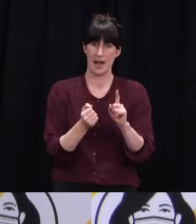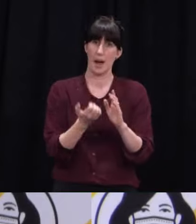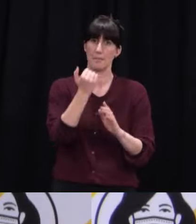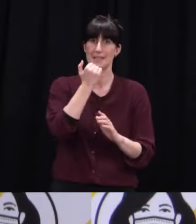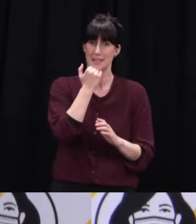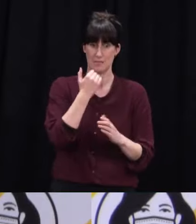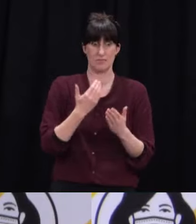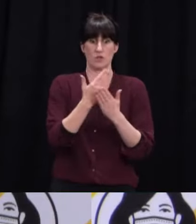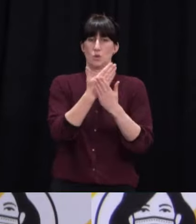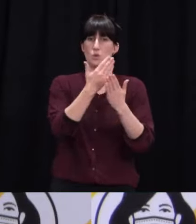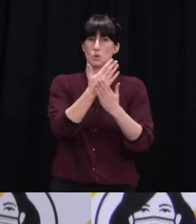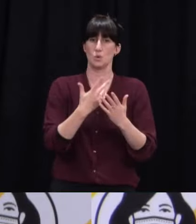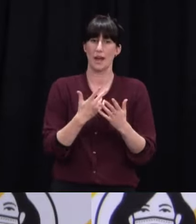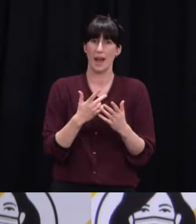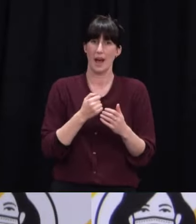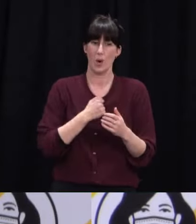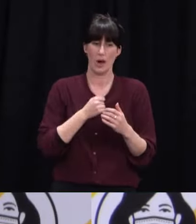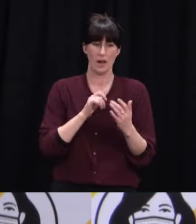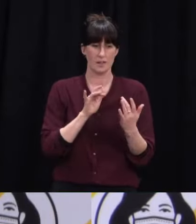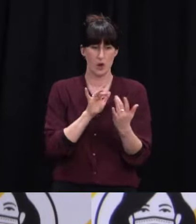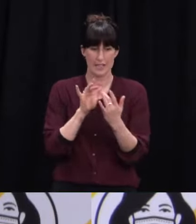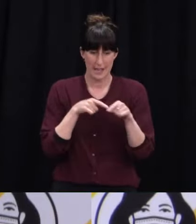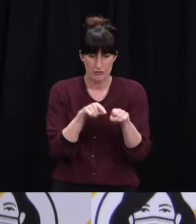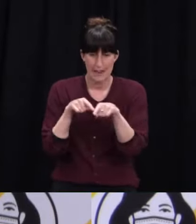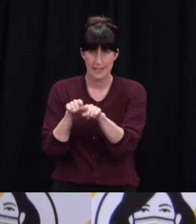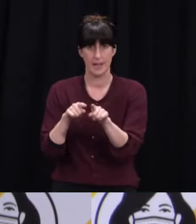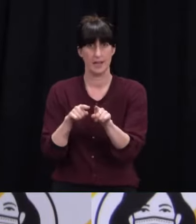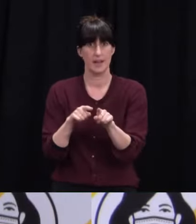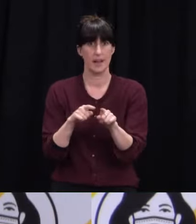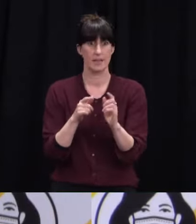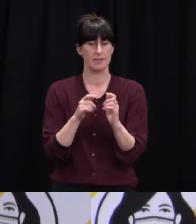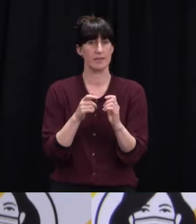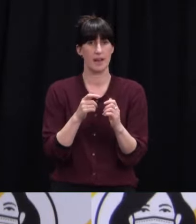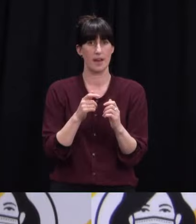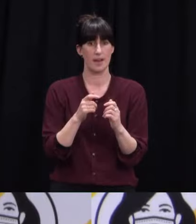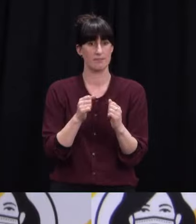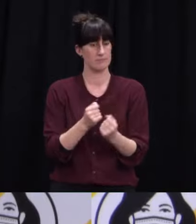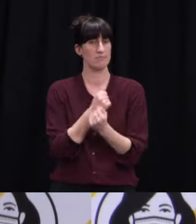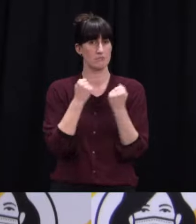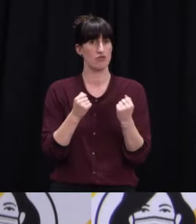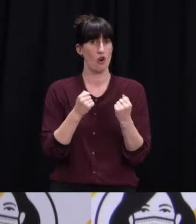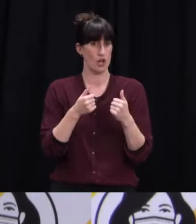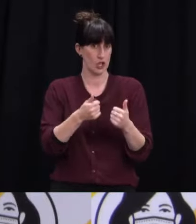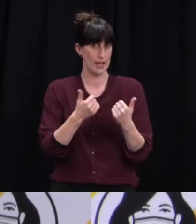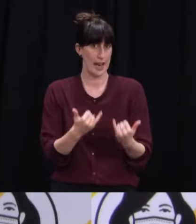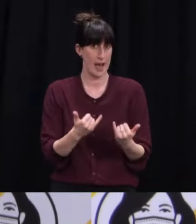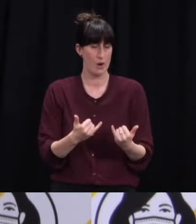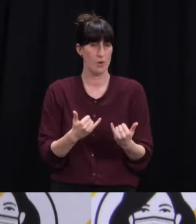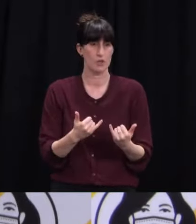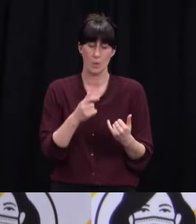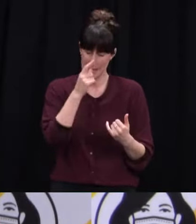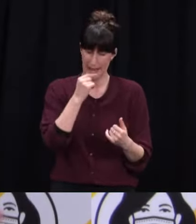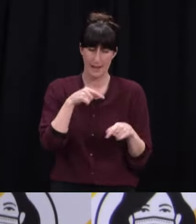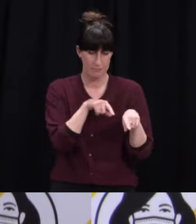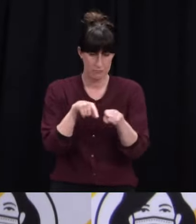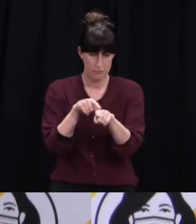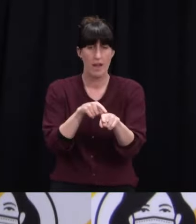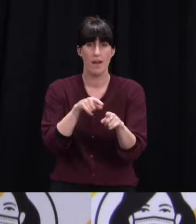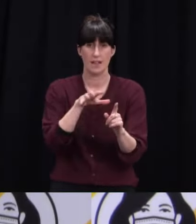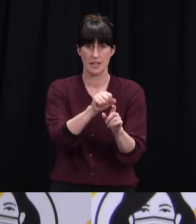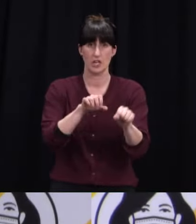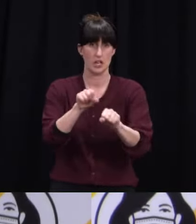We have got good contact tracing capacity now, and have had from the start, so we will be able to track down all these people. Amelia, it's